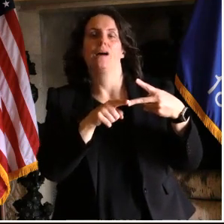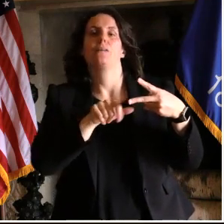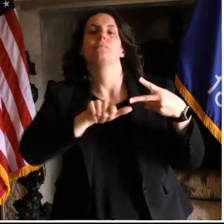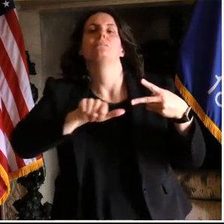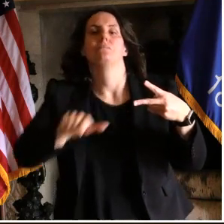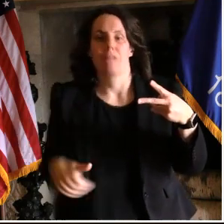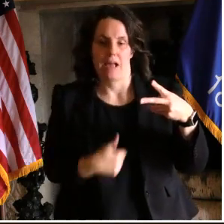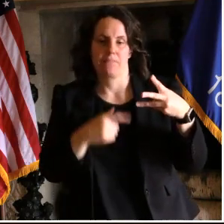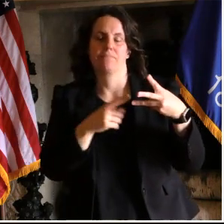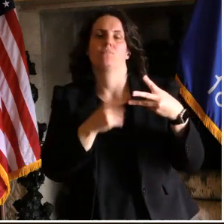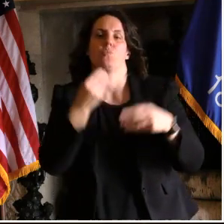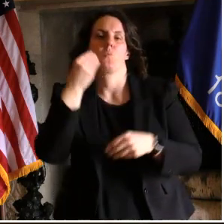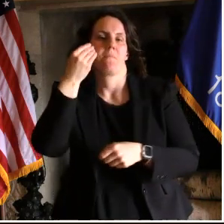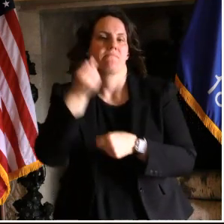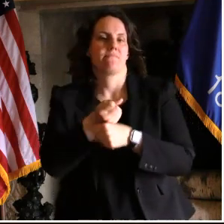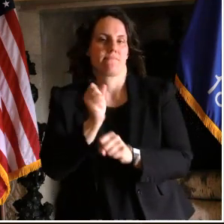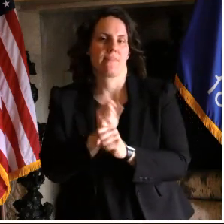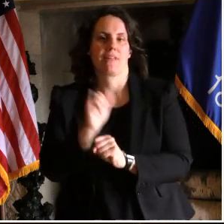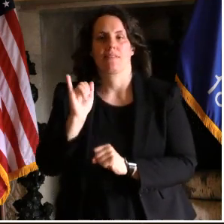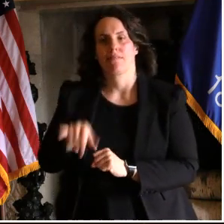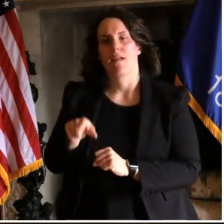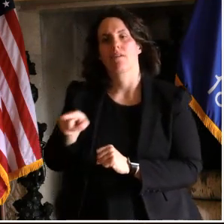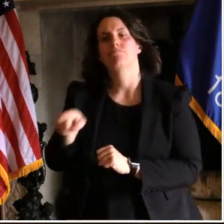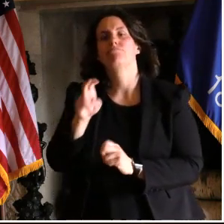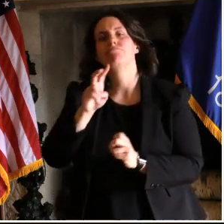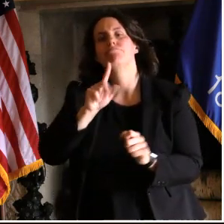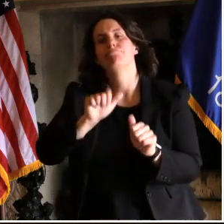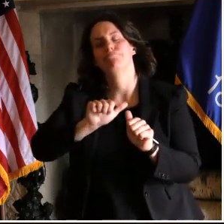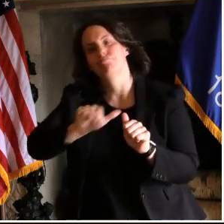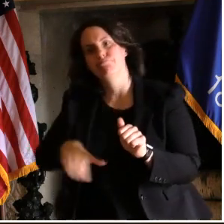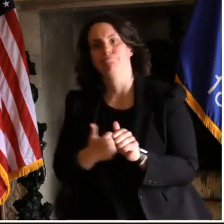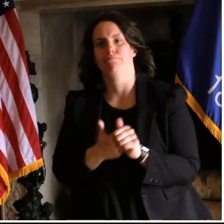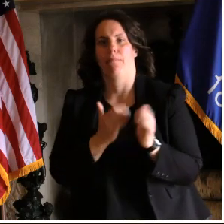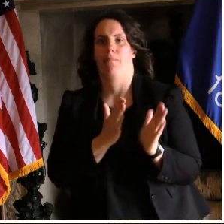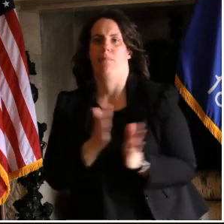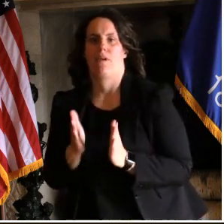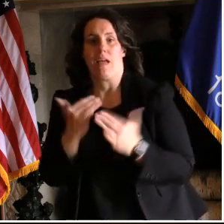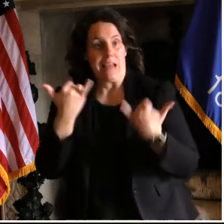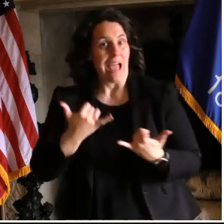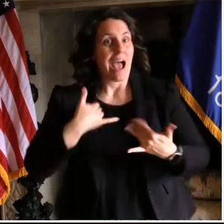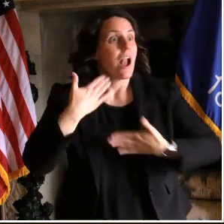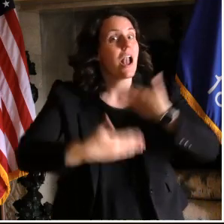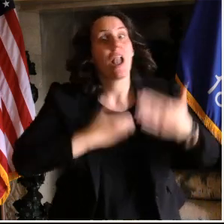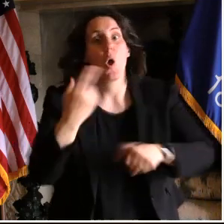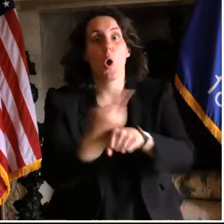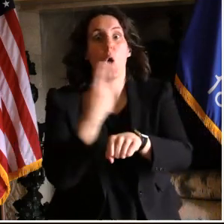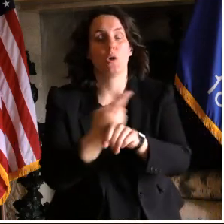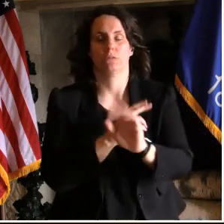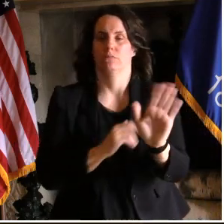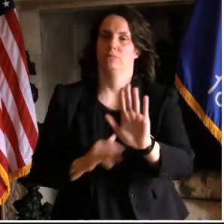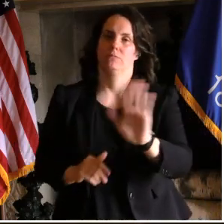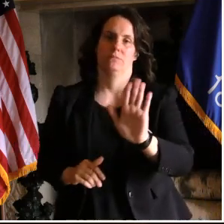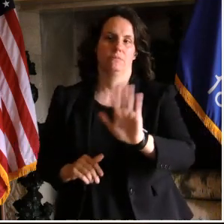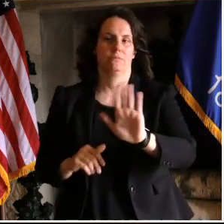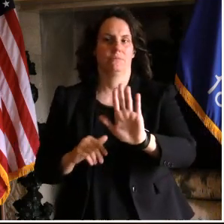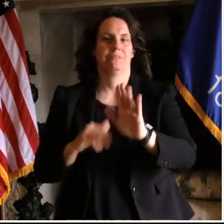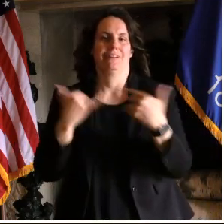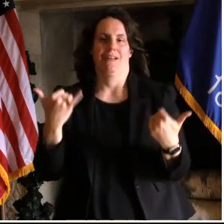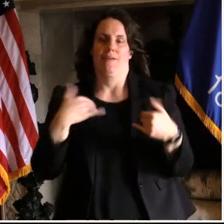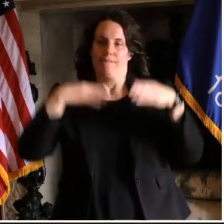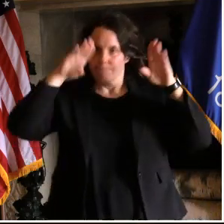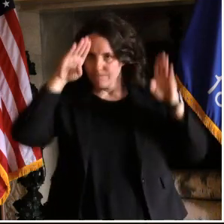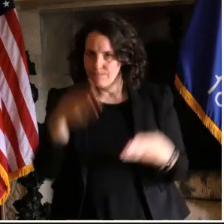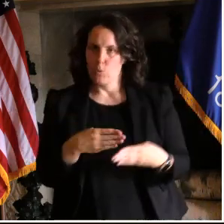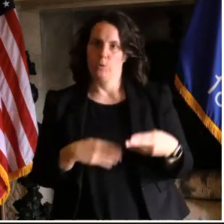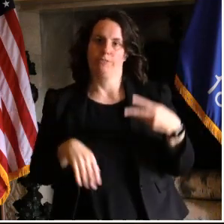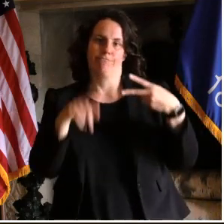that a contingency situation that we hope to not get to, and we're prioritizing the standard of care, which is the disposable surgical masks,